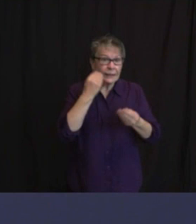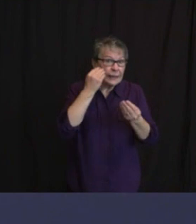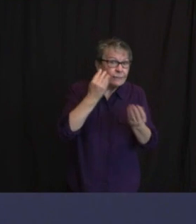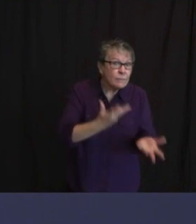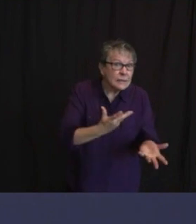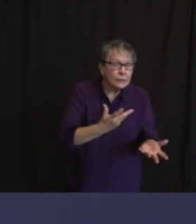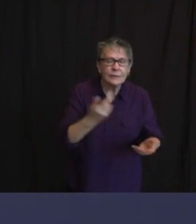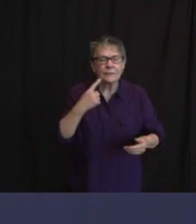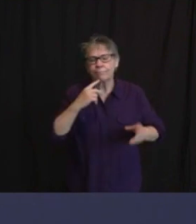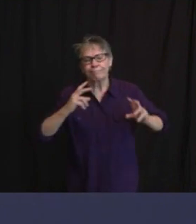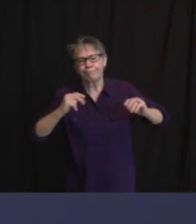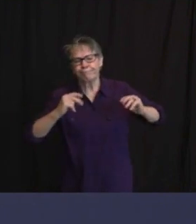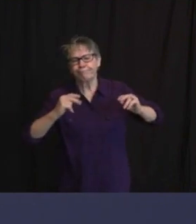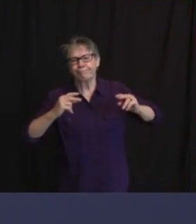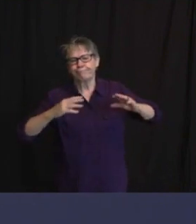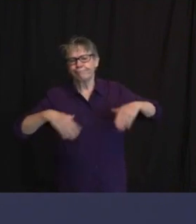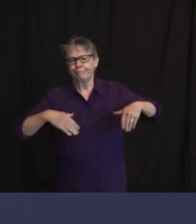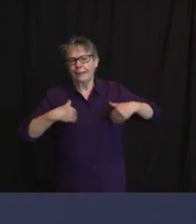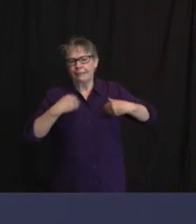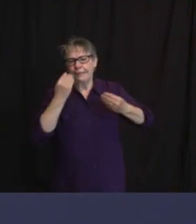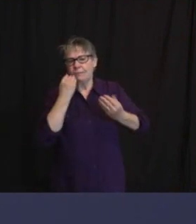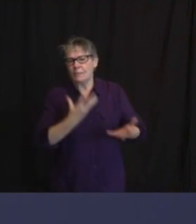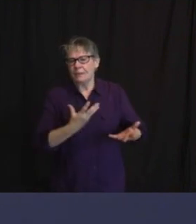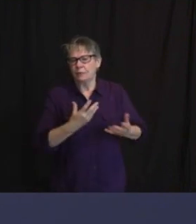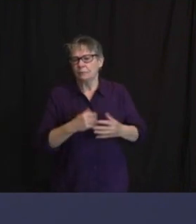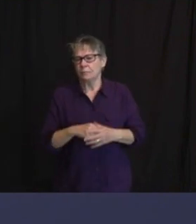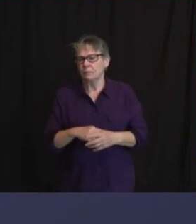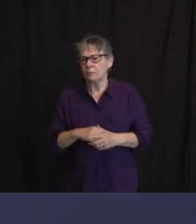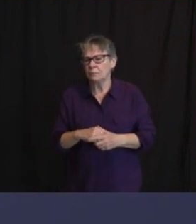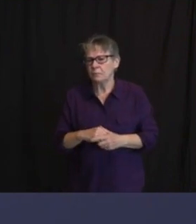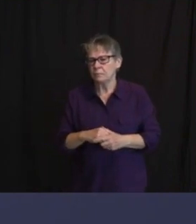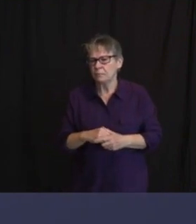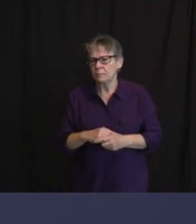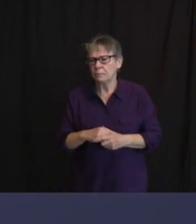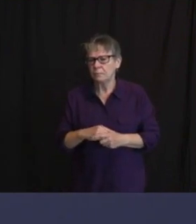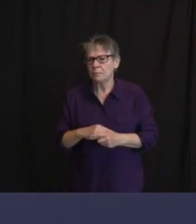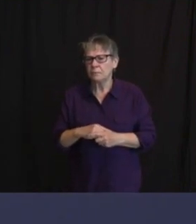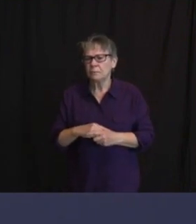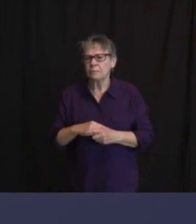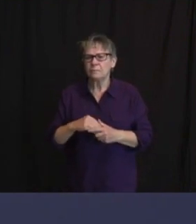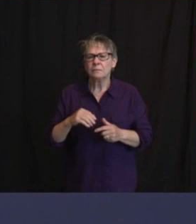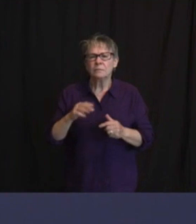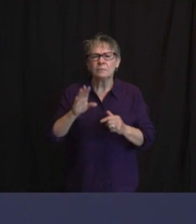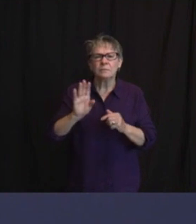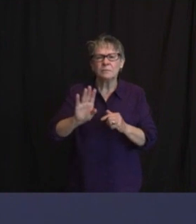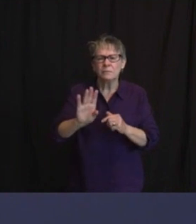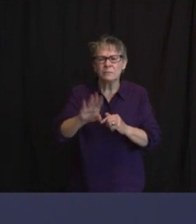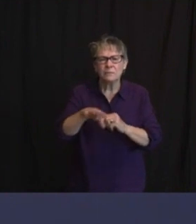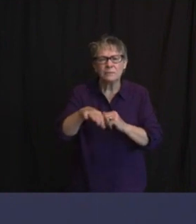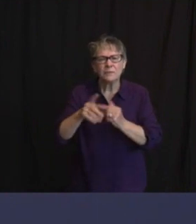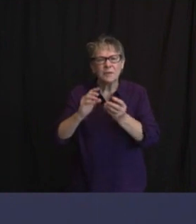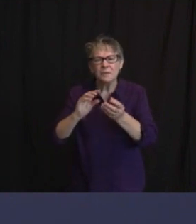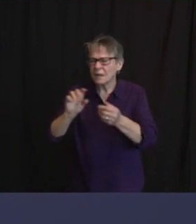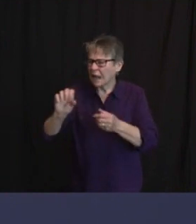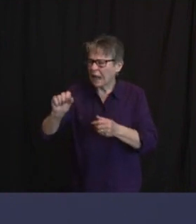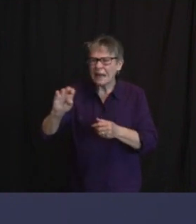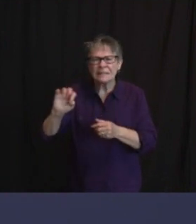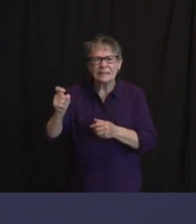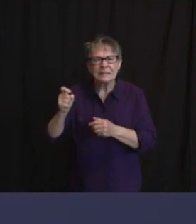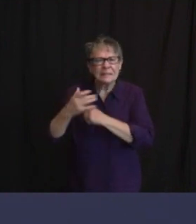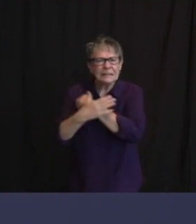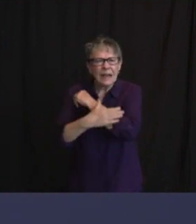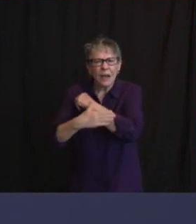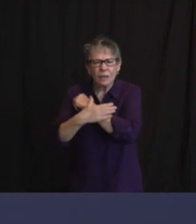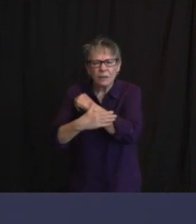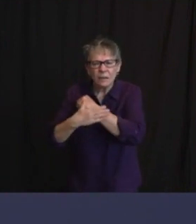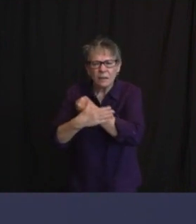Essex and status of Essex County antibody tests, county jails, as well as ICE detainees. So can we come back to you on those? Mahan, will you help